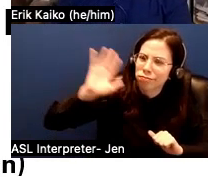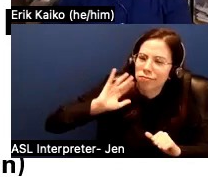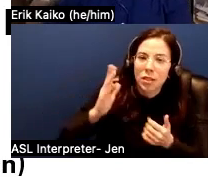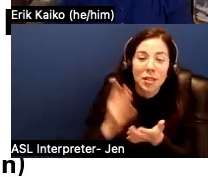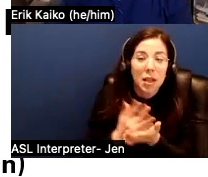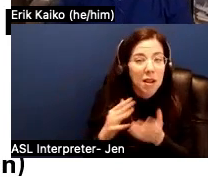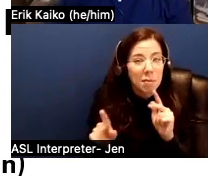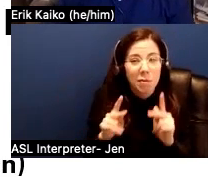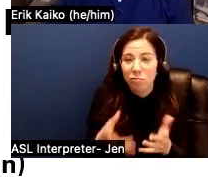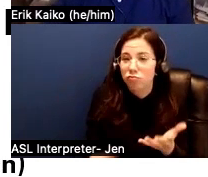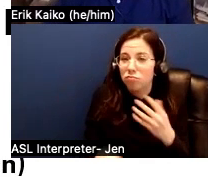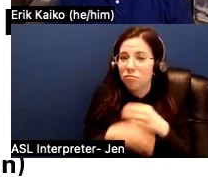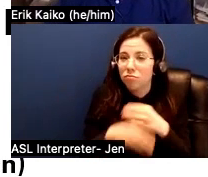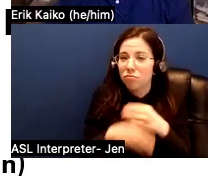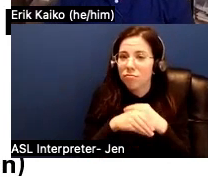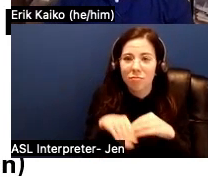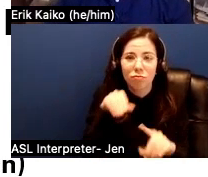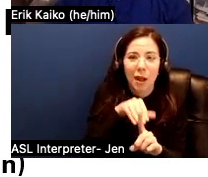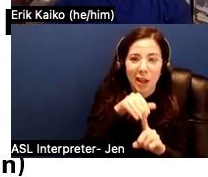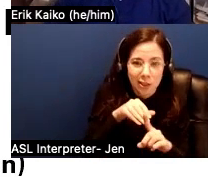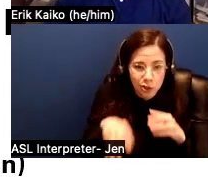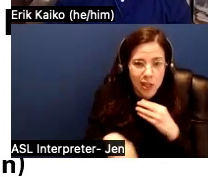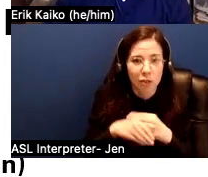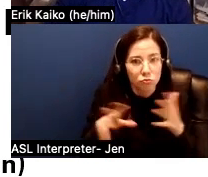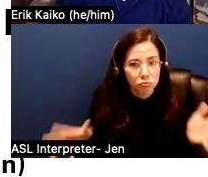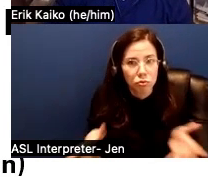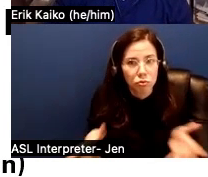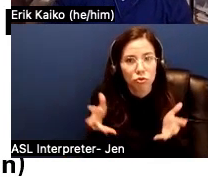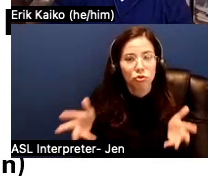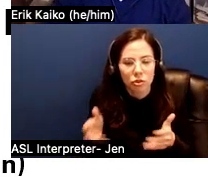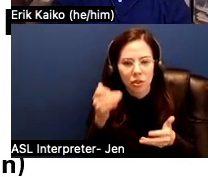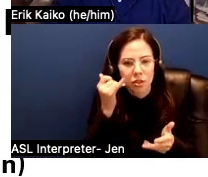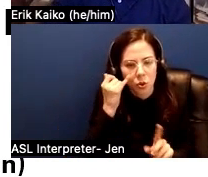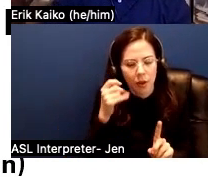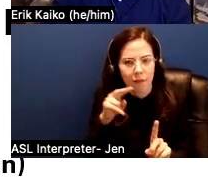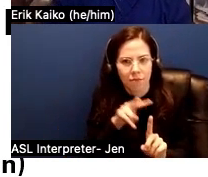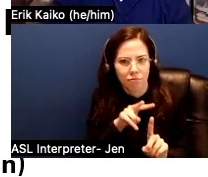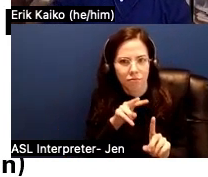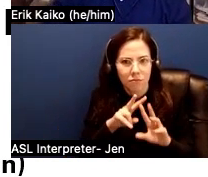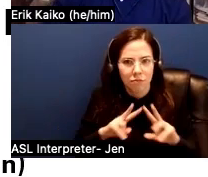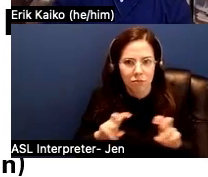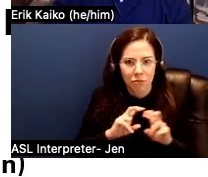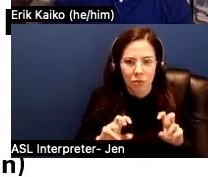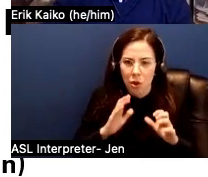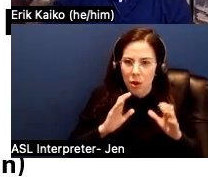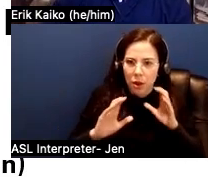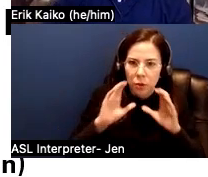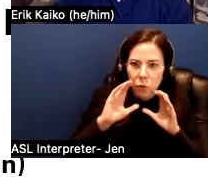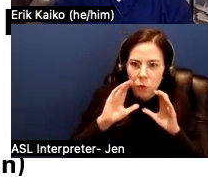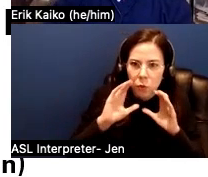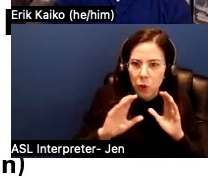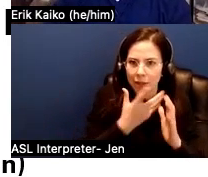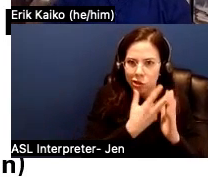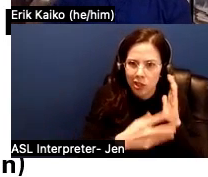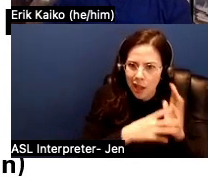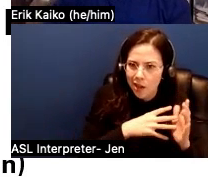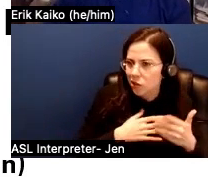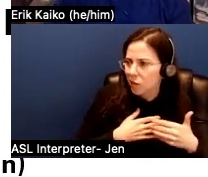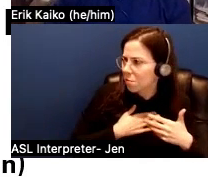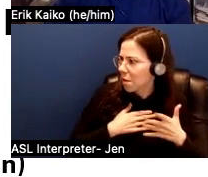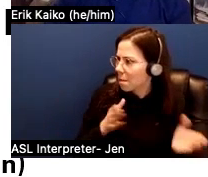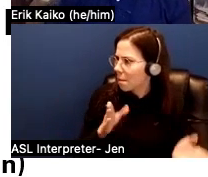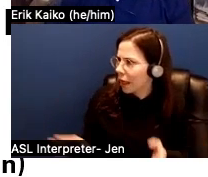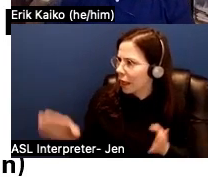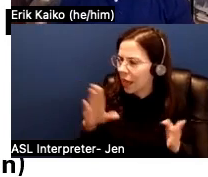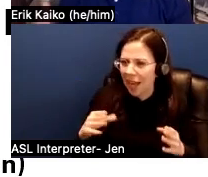is that additional reminder and that additional. And so if you are looking at your own communications calendar, your own marketing plan, and are on the